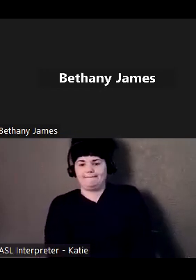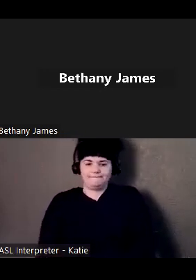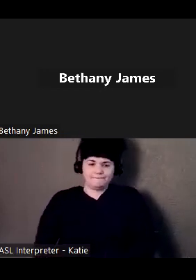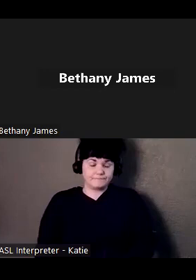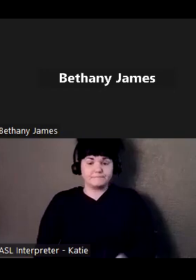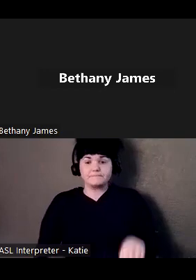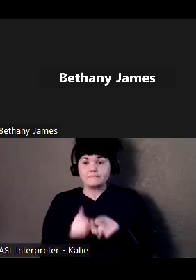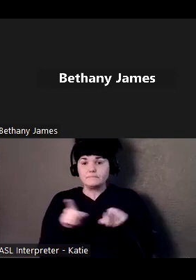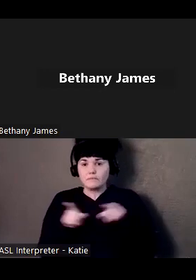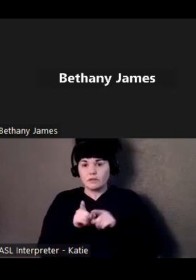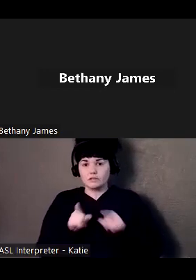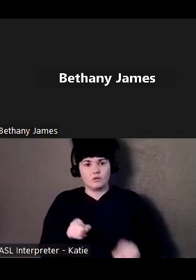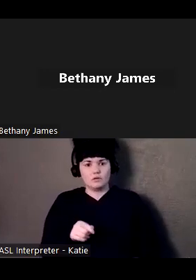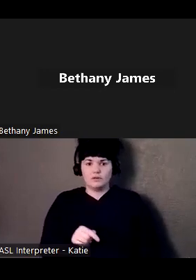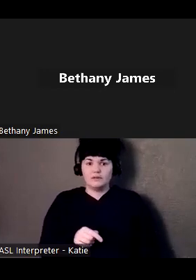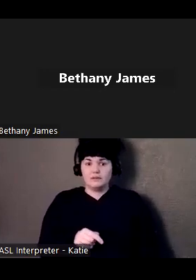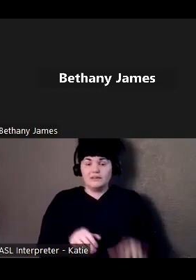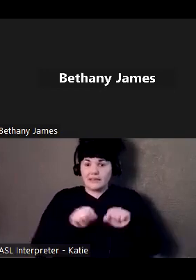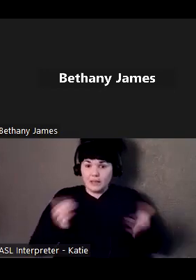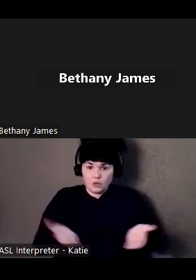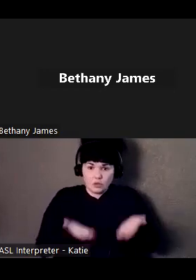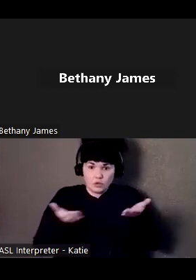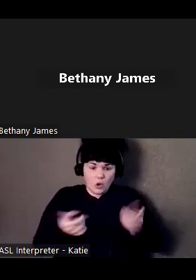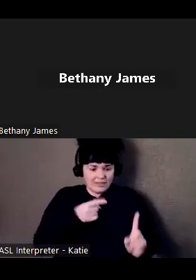that the world ought to